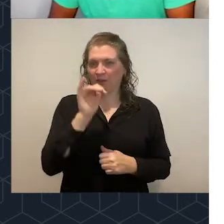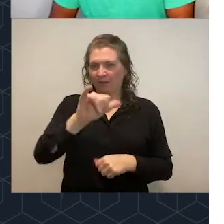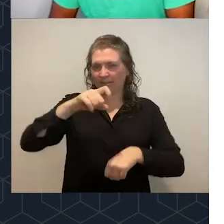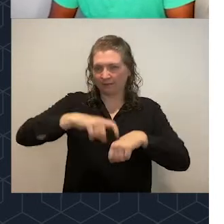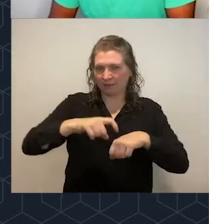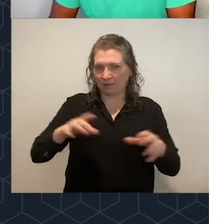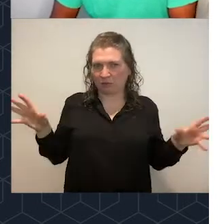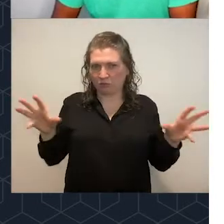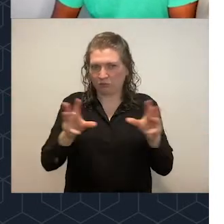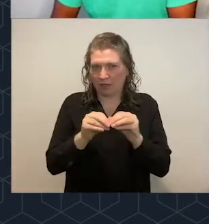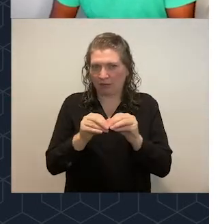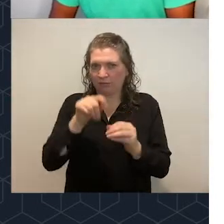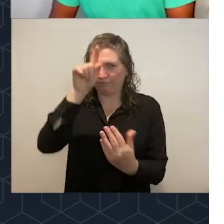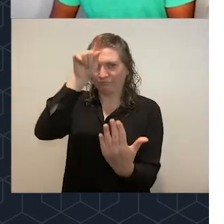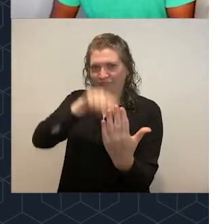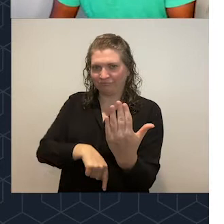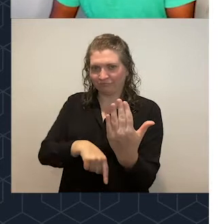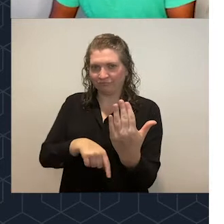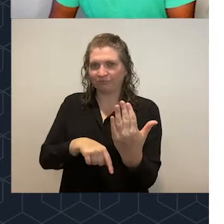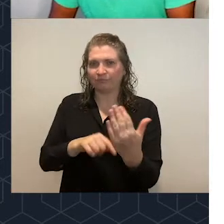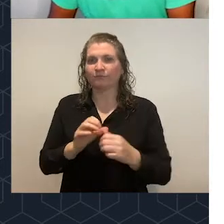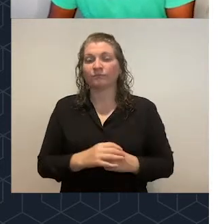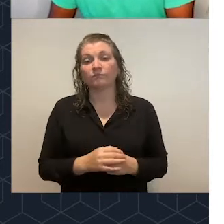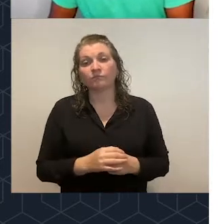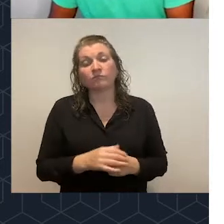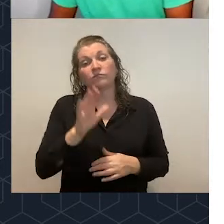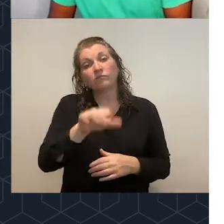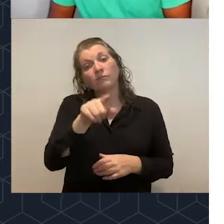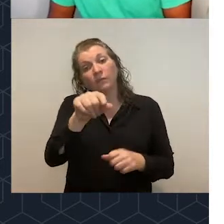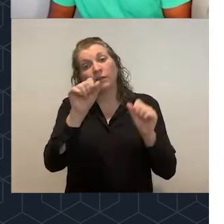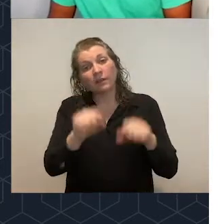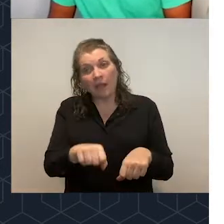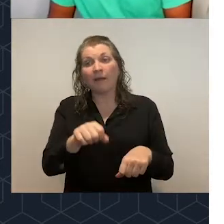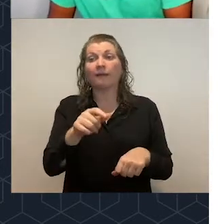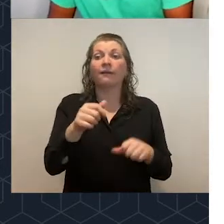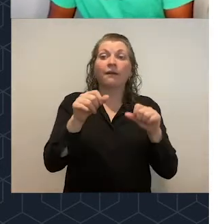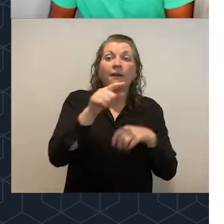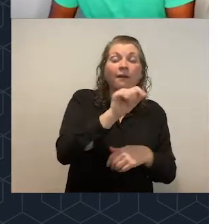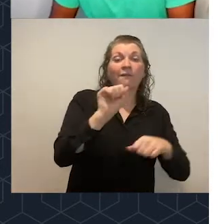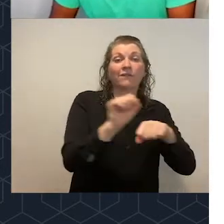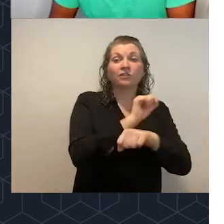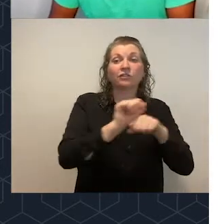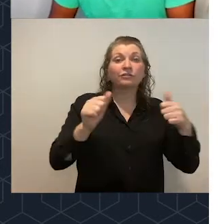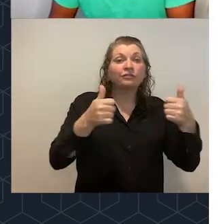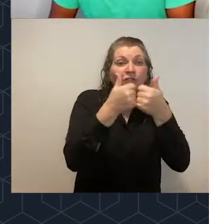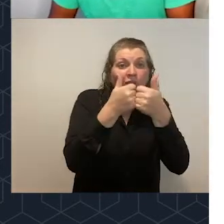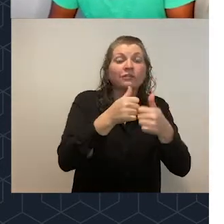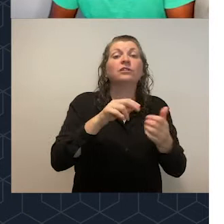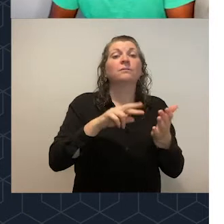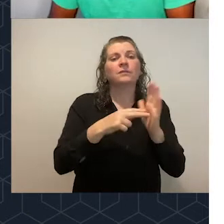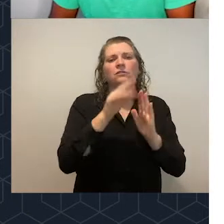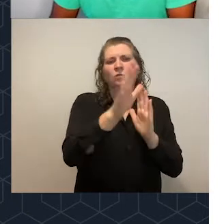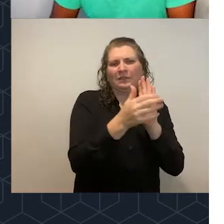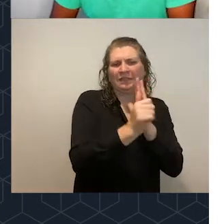resume, it's really focusing on more of the relevant skills than the work history itself. And then that combination resume is a blend